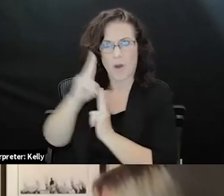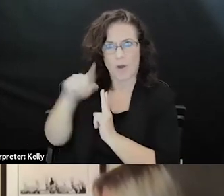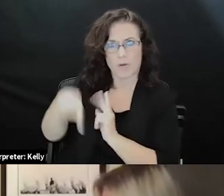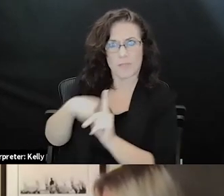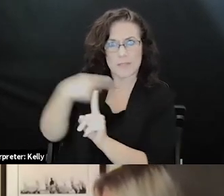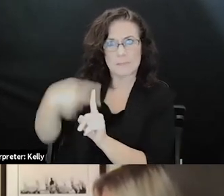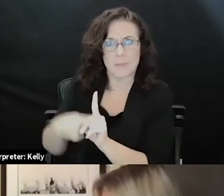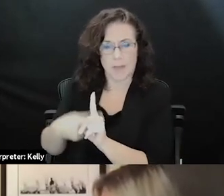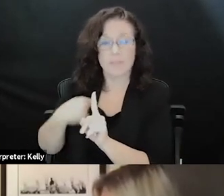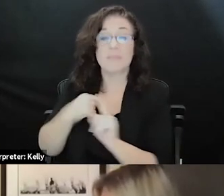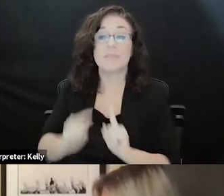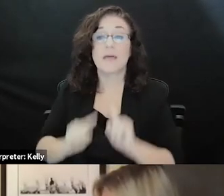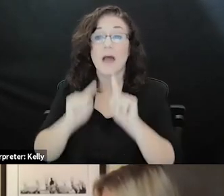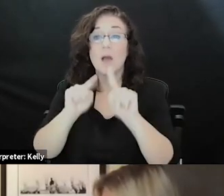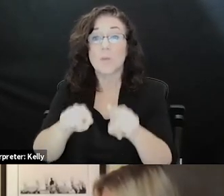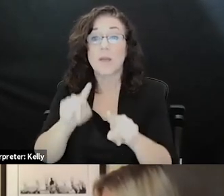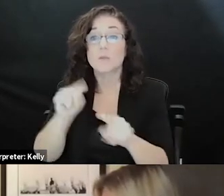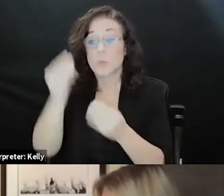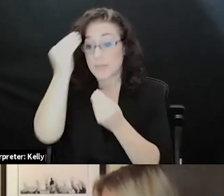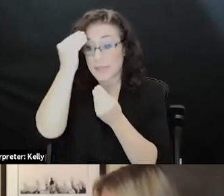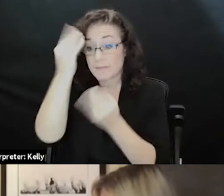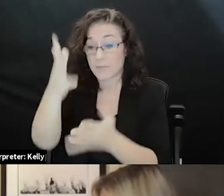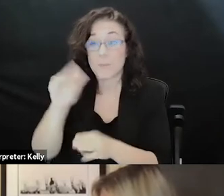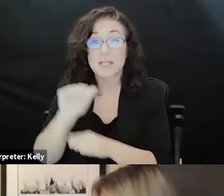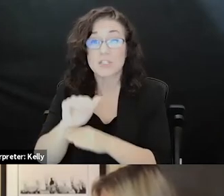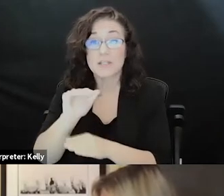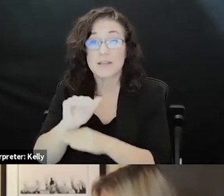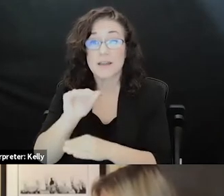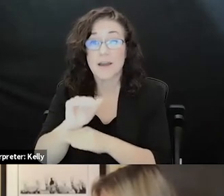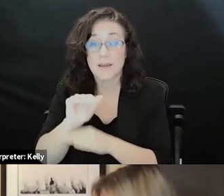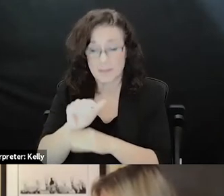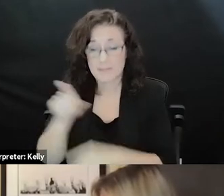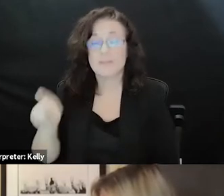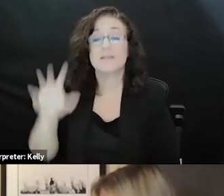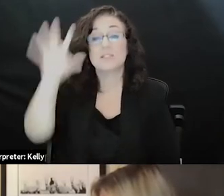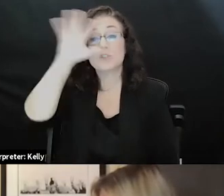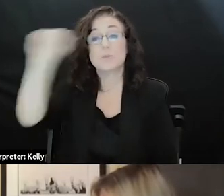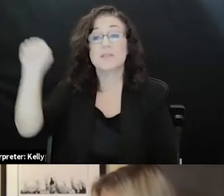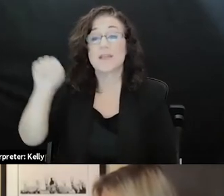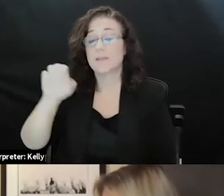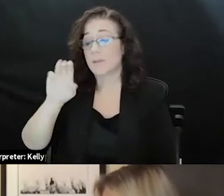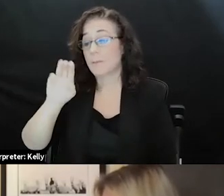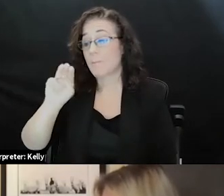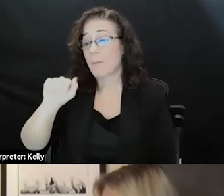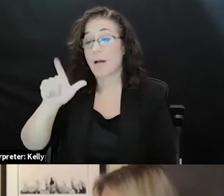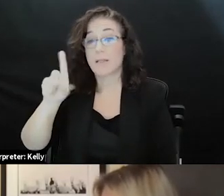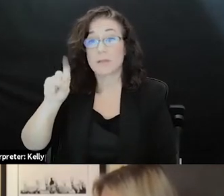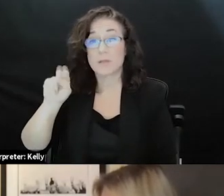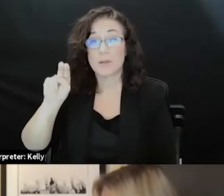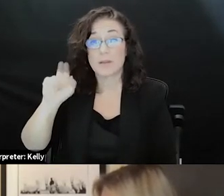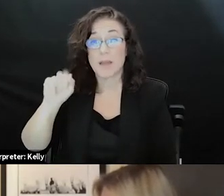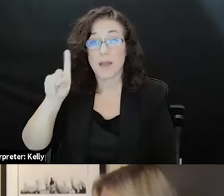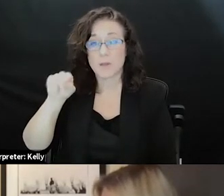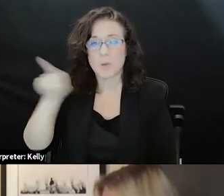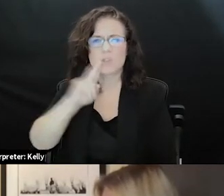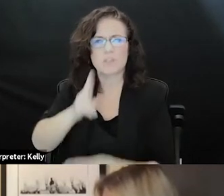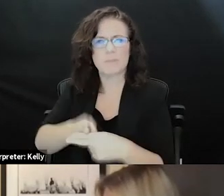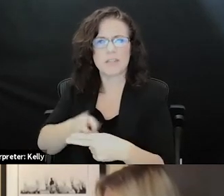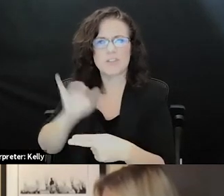of attending the information night as uh superintendent maldonado mentioned um that was prepared